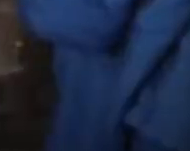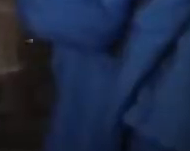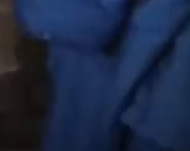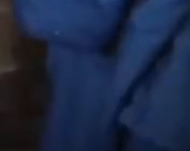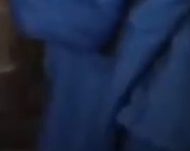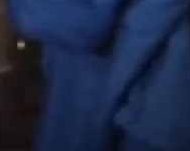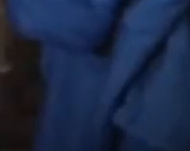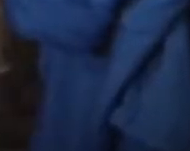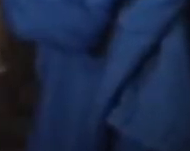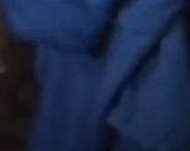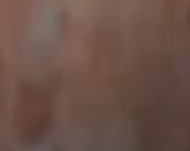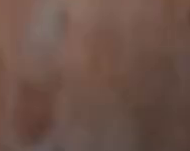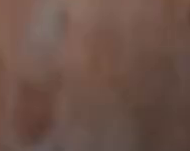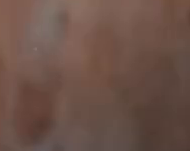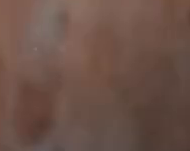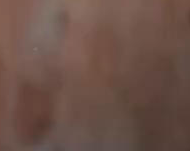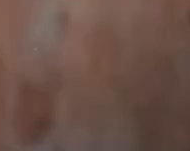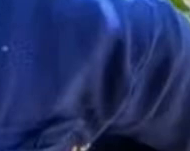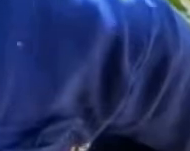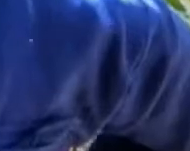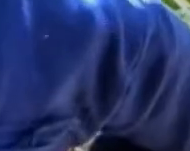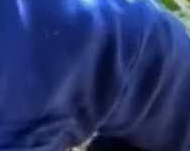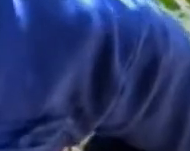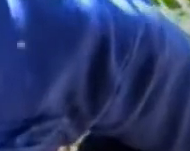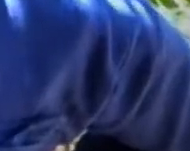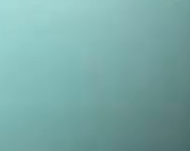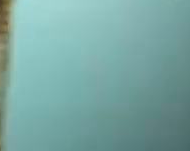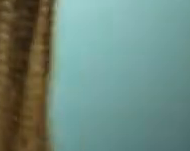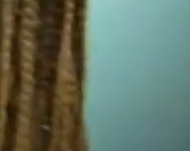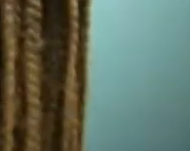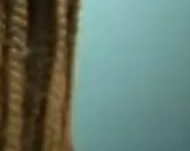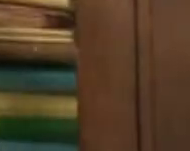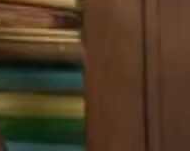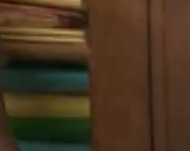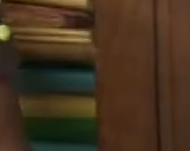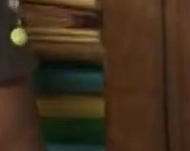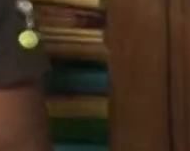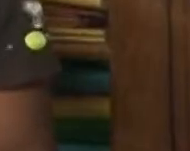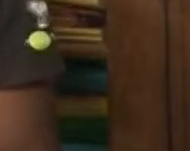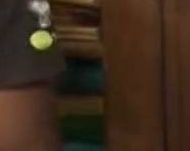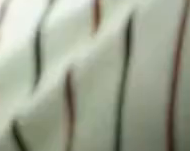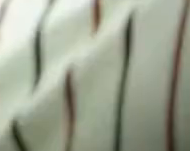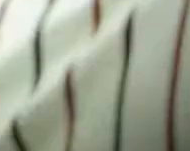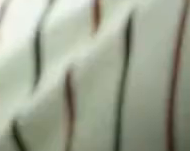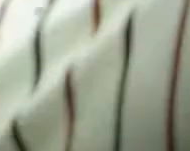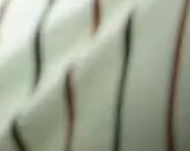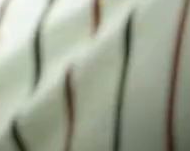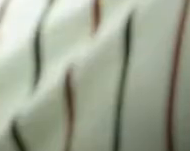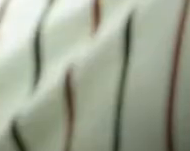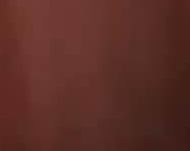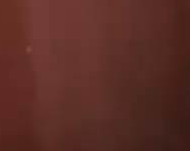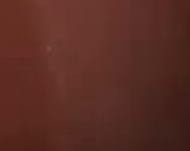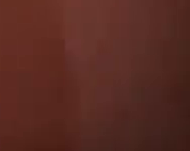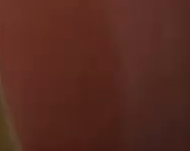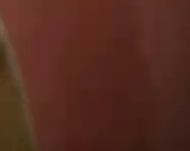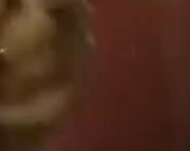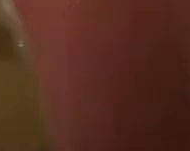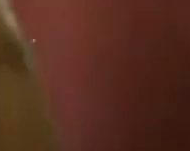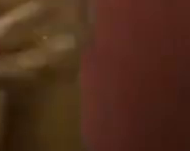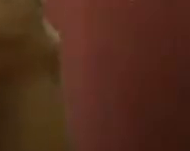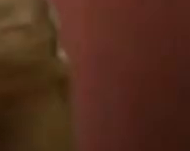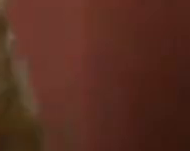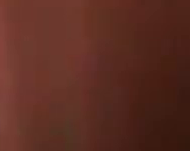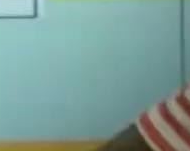Yote ndawai do iko tu sawa kwa macho yako. Unataka kuwapo? Ati nini? Why are you people shouting? Are you okay? Mwanamke